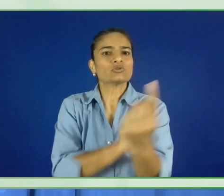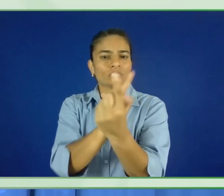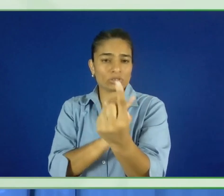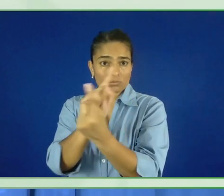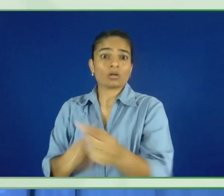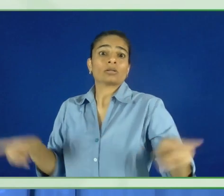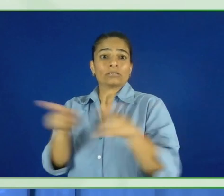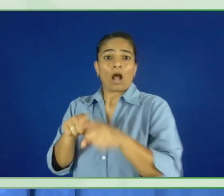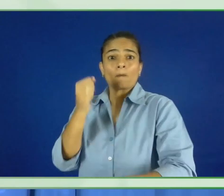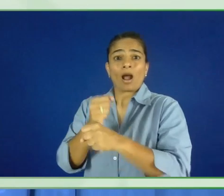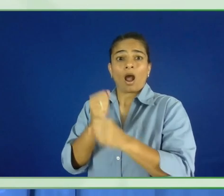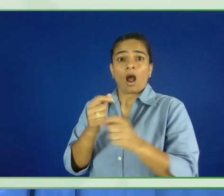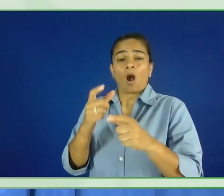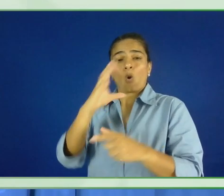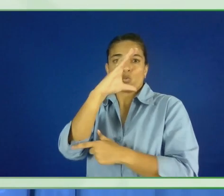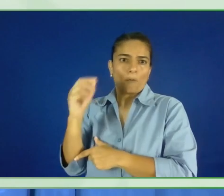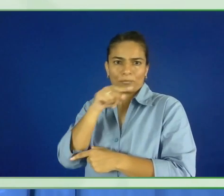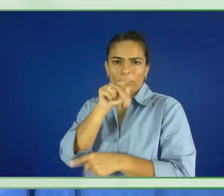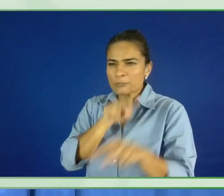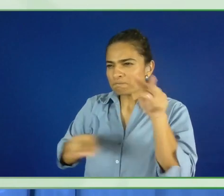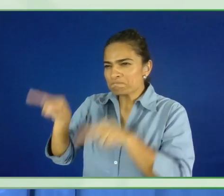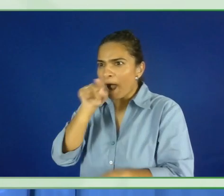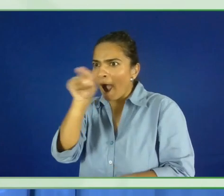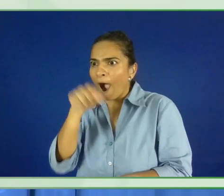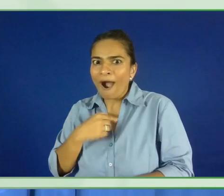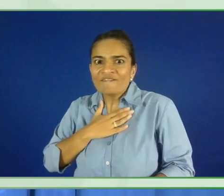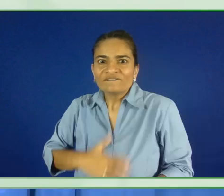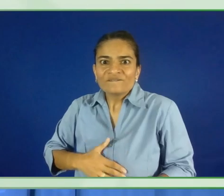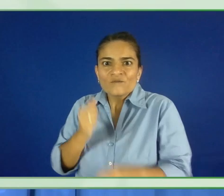do not really have access to the other person otherwise.